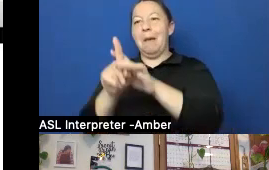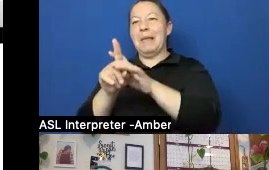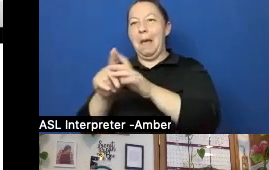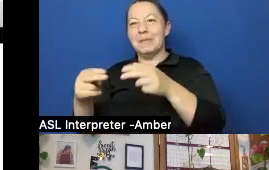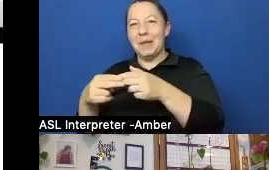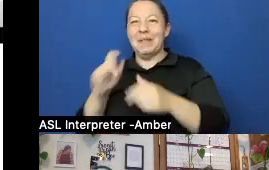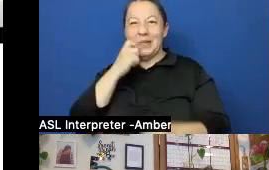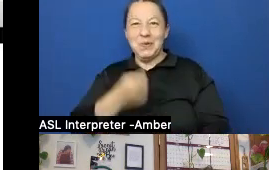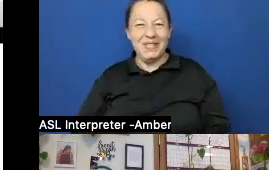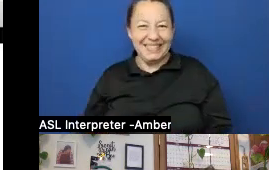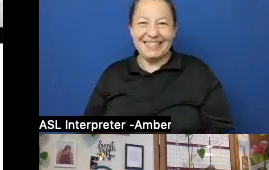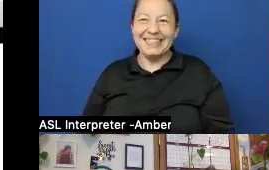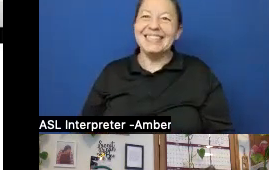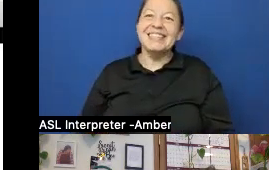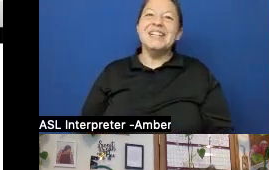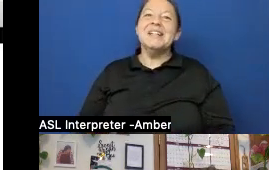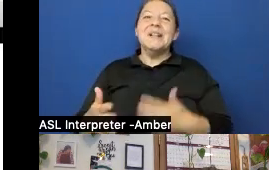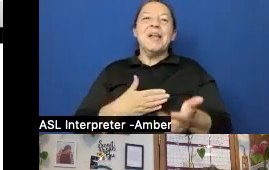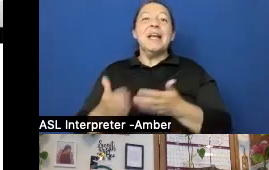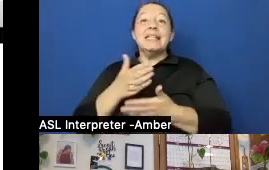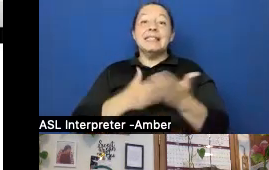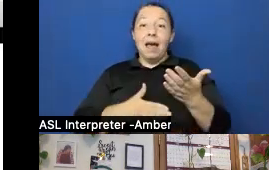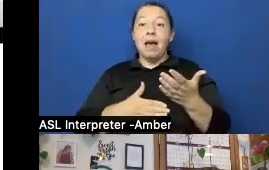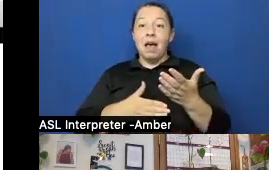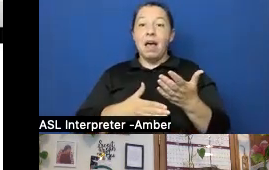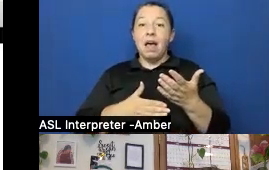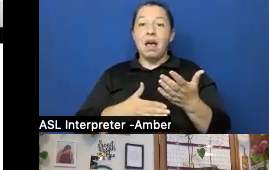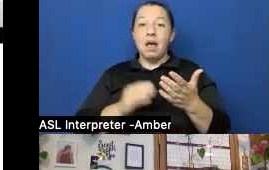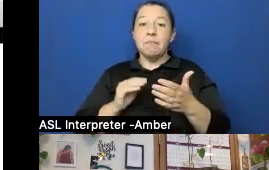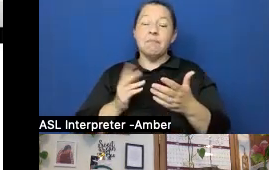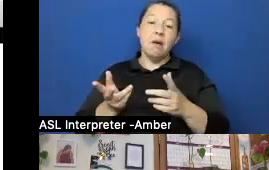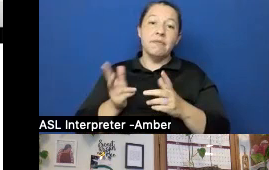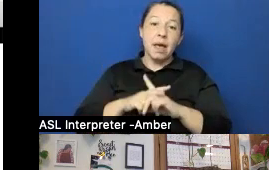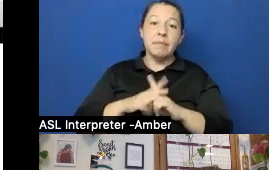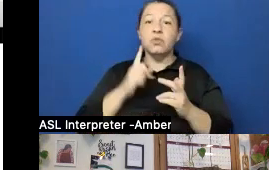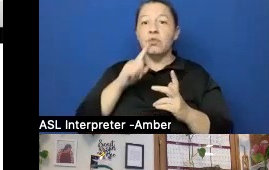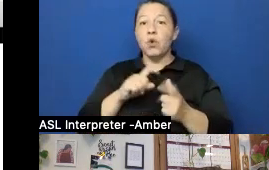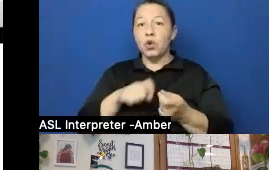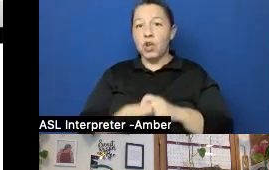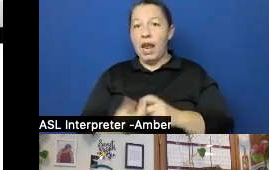Okay. So some of the implications to change